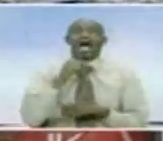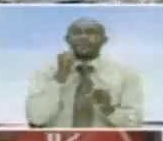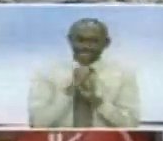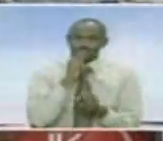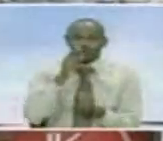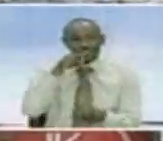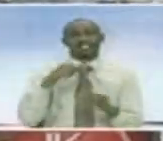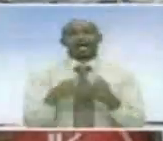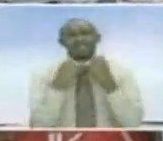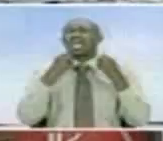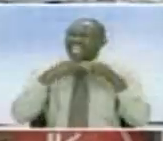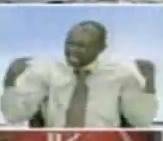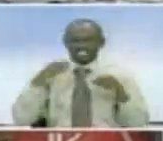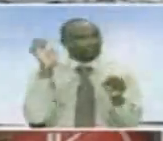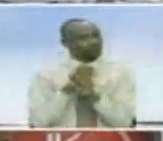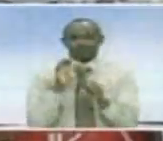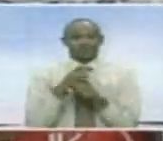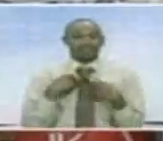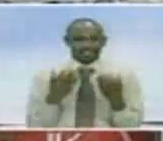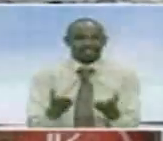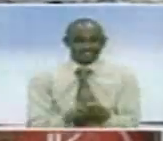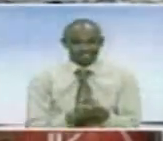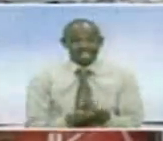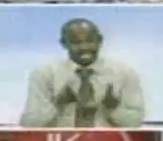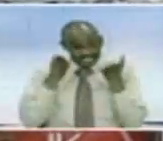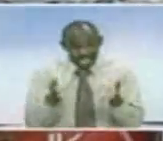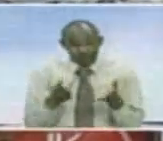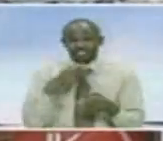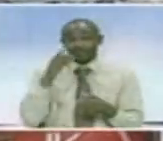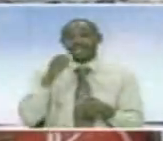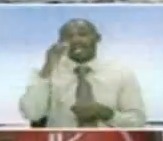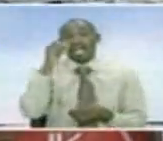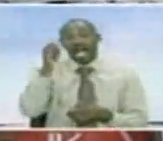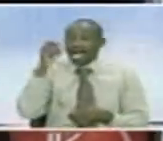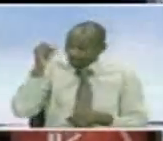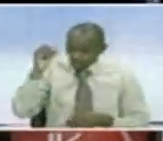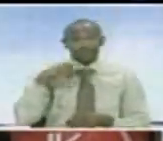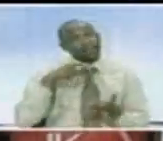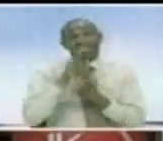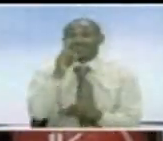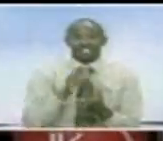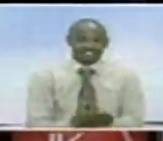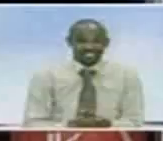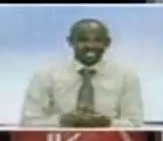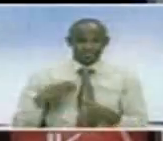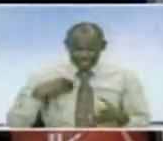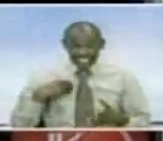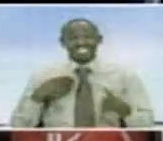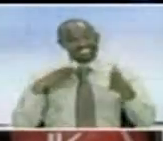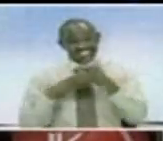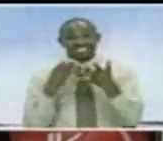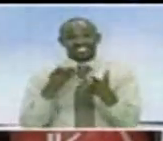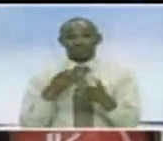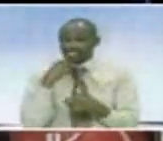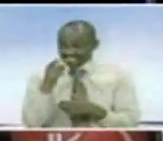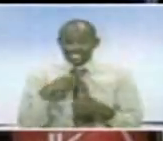made enemies. And now we're paying for that Anglo leasing. Yes. Literally, we're paying for it. And I resisted the